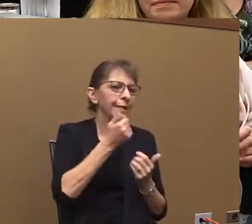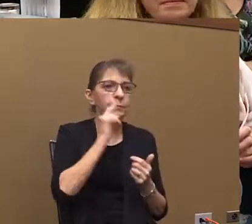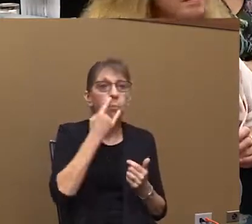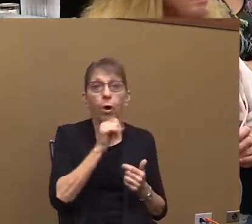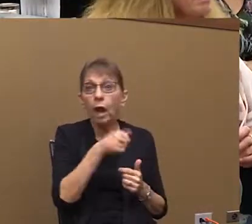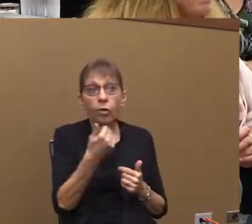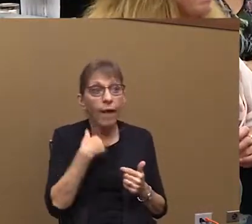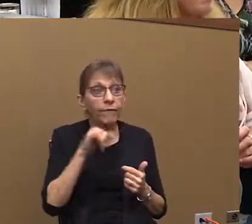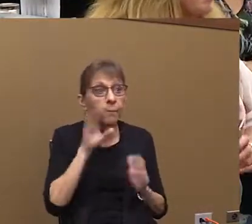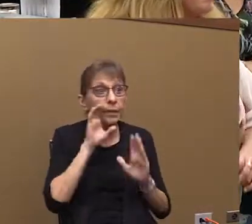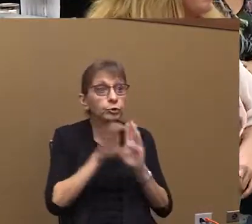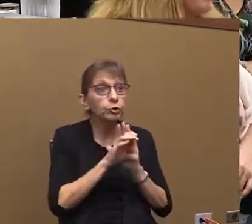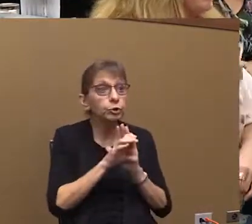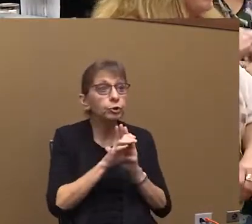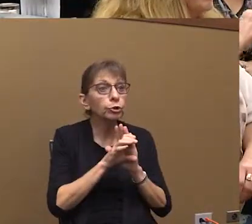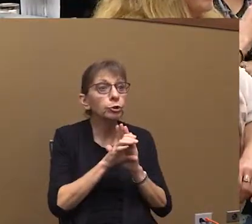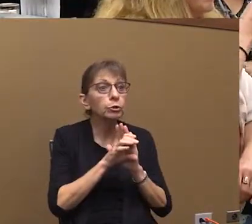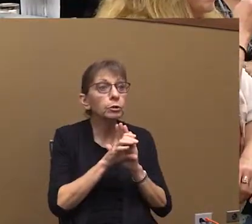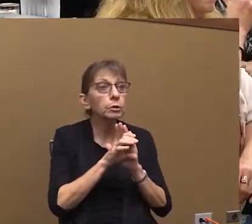that picture?